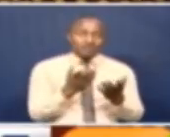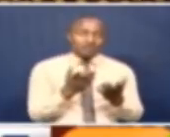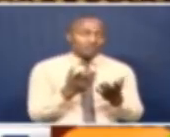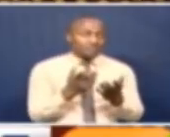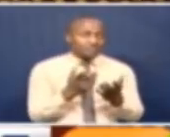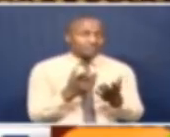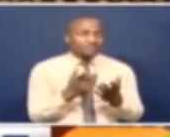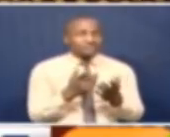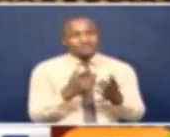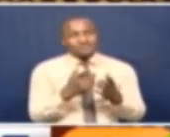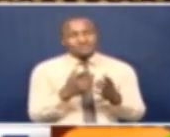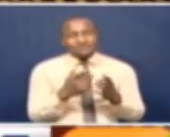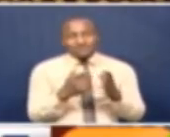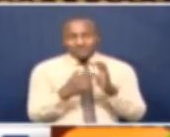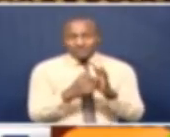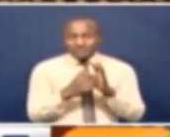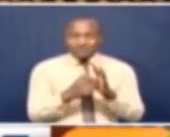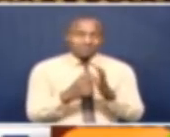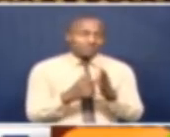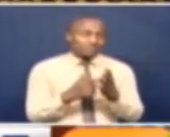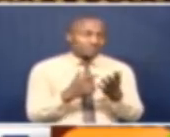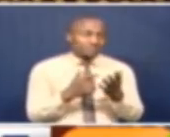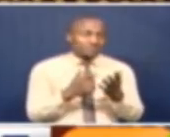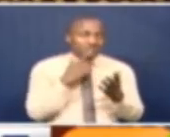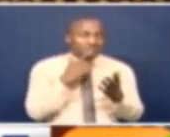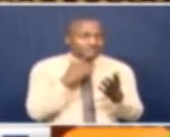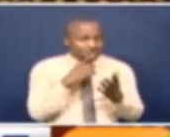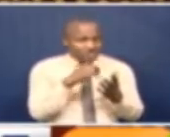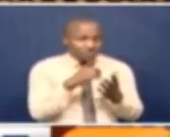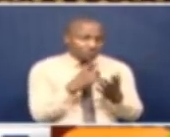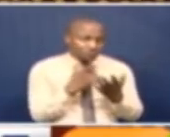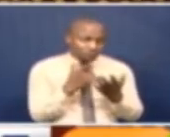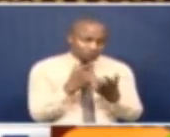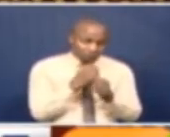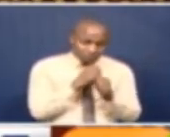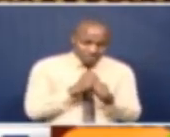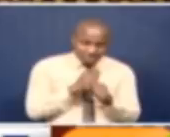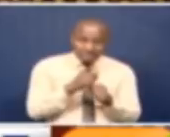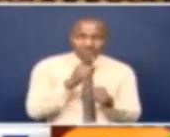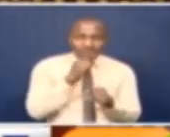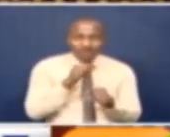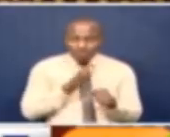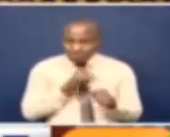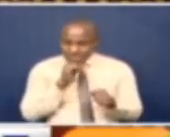say, Jubilee will say, you present this man and this woman and this man.